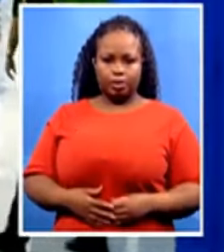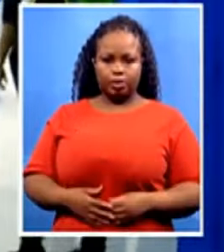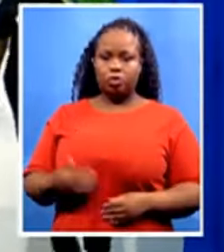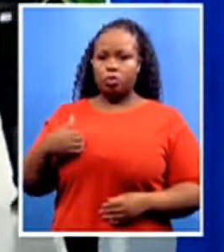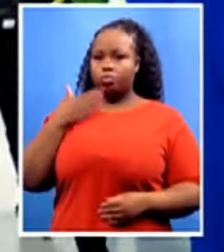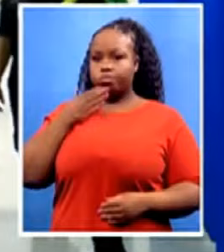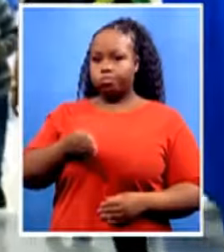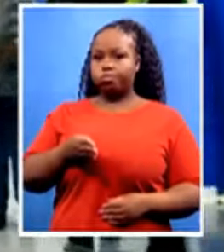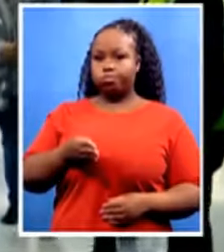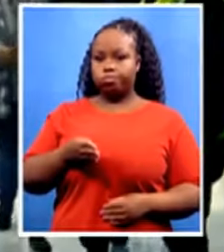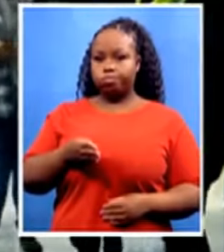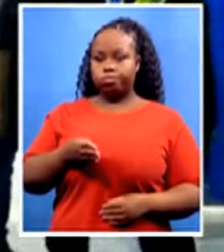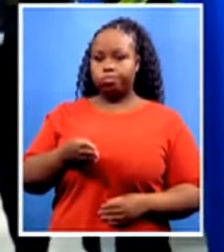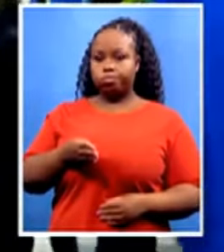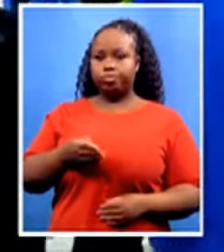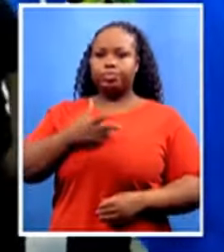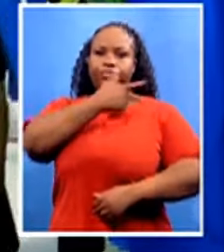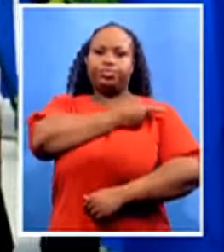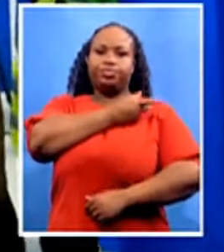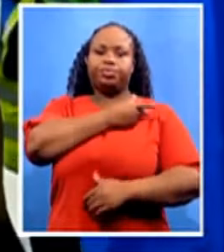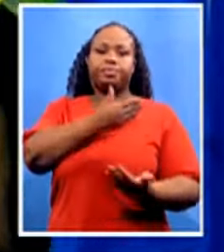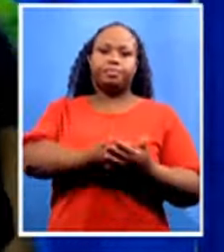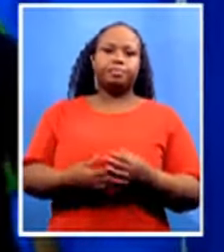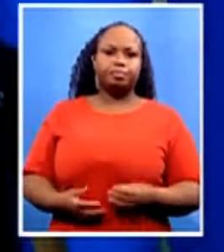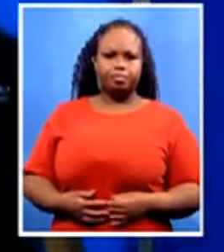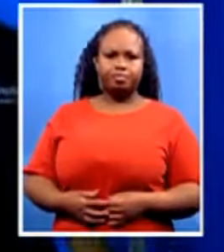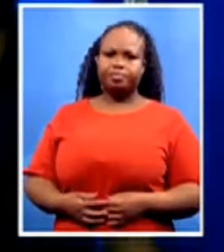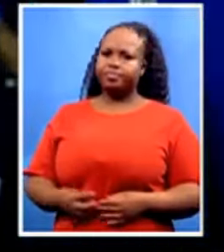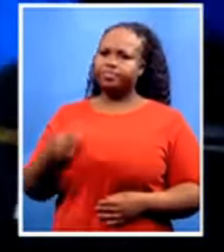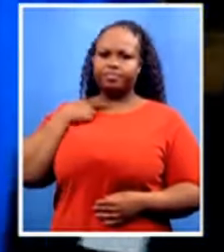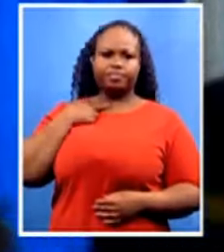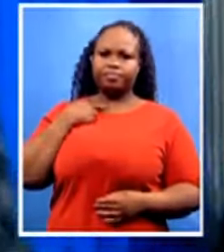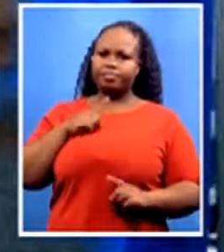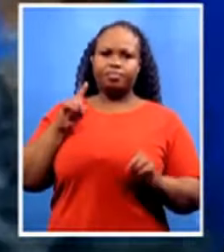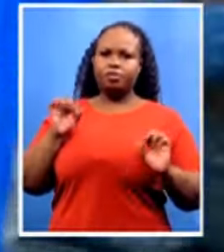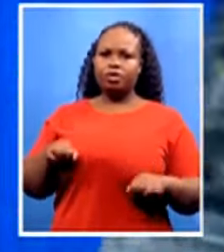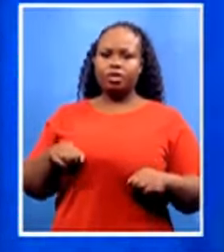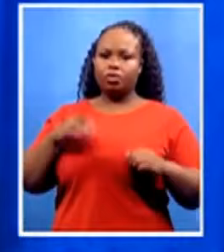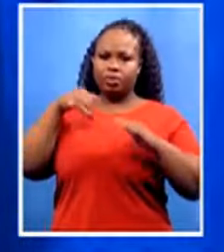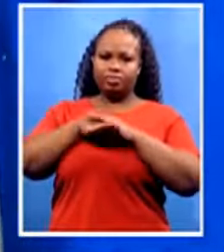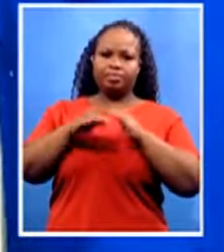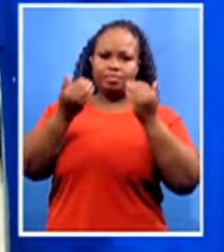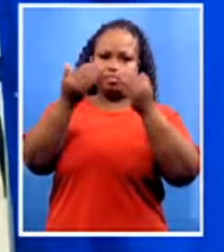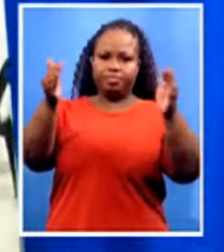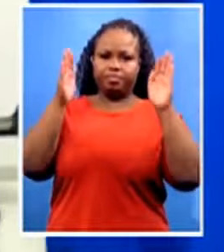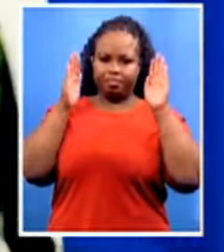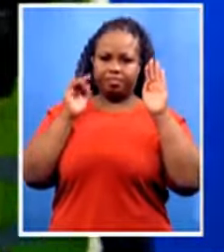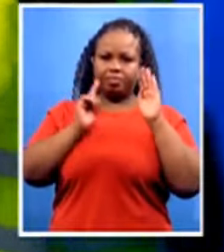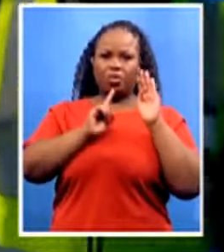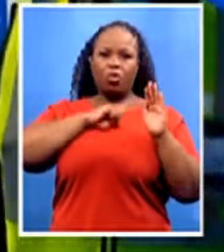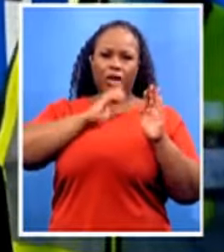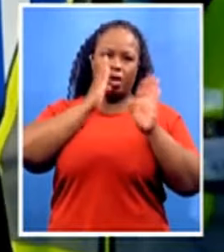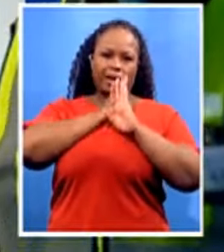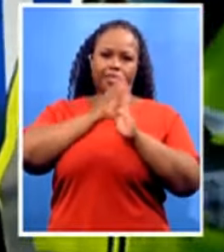vaccinate. We are unfortunately not able to go into any of these cubicles, obviously because of privacy, but this is where it